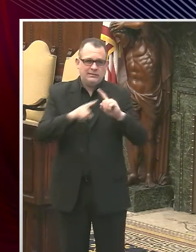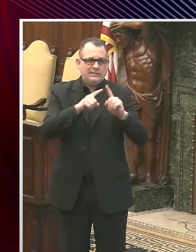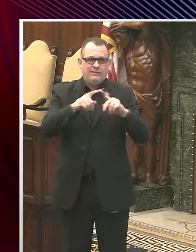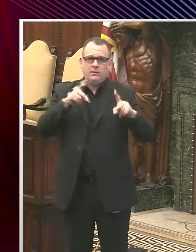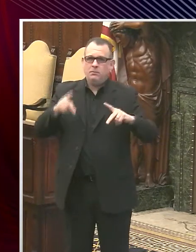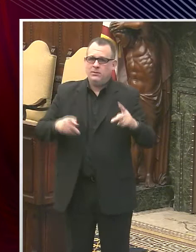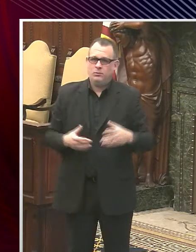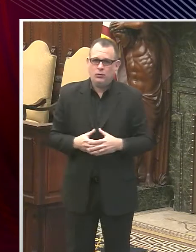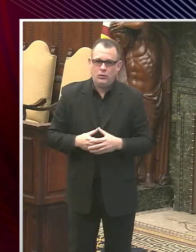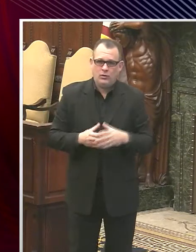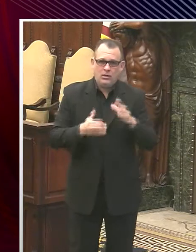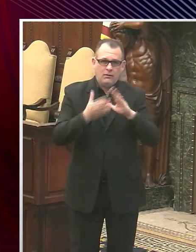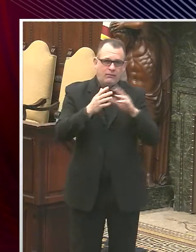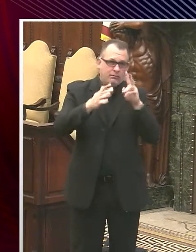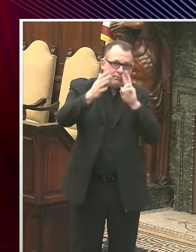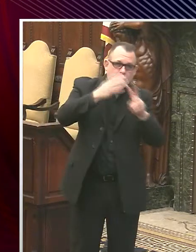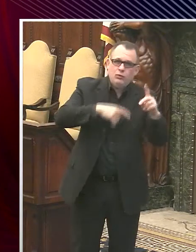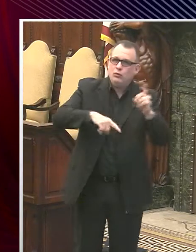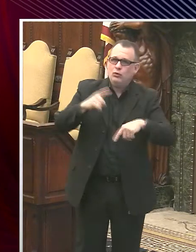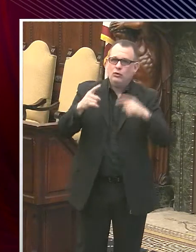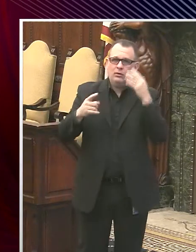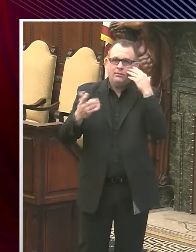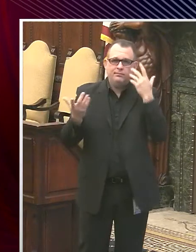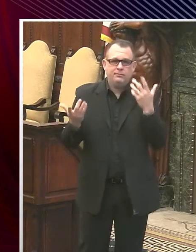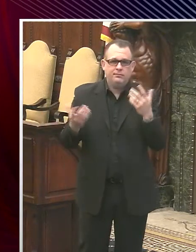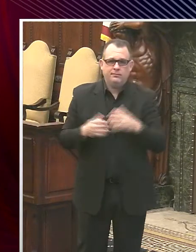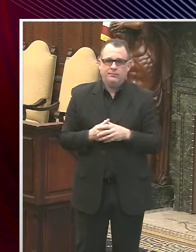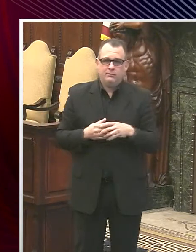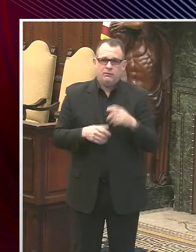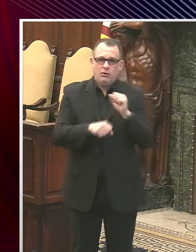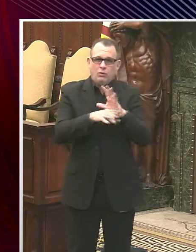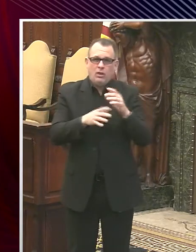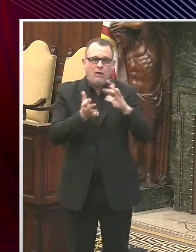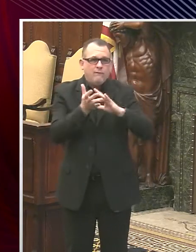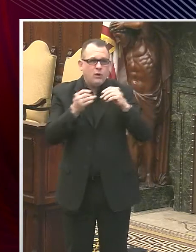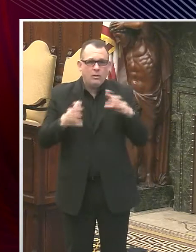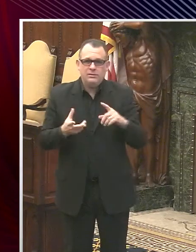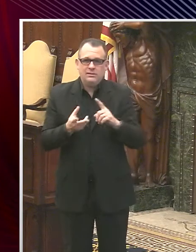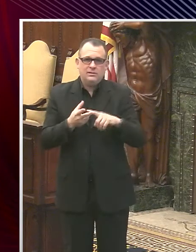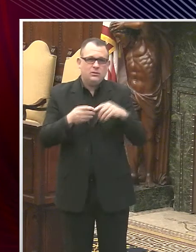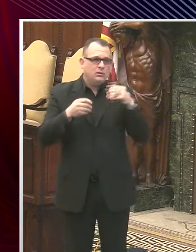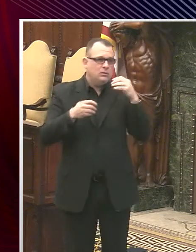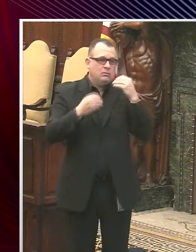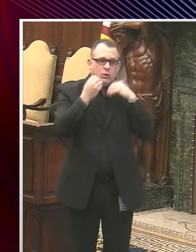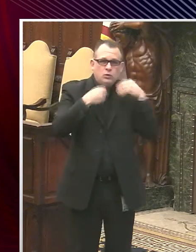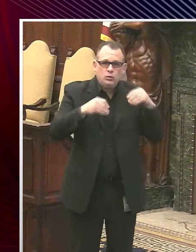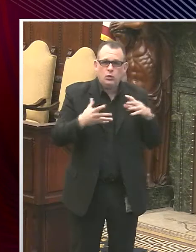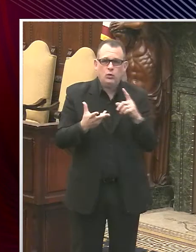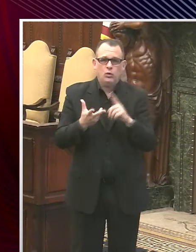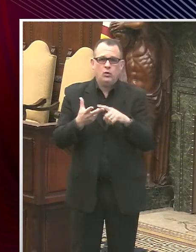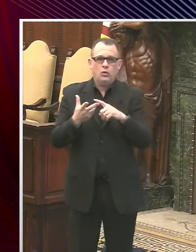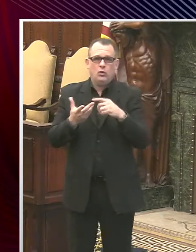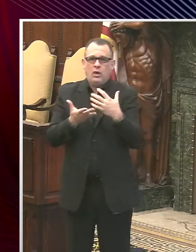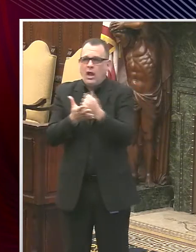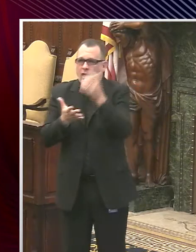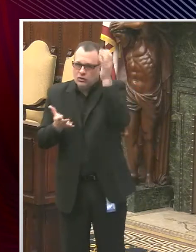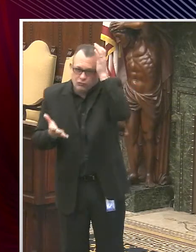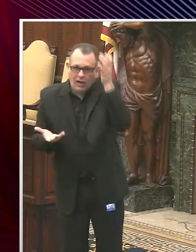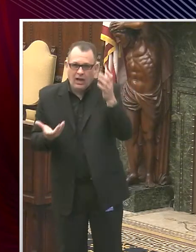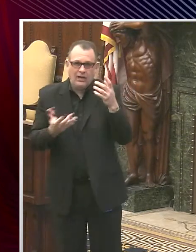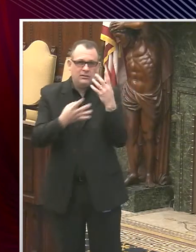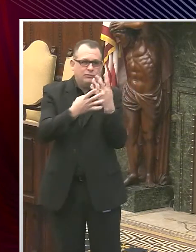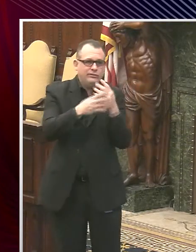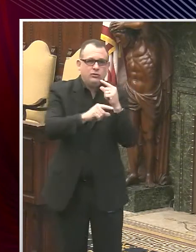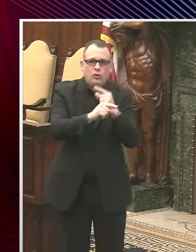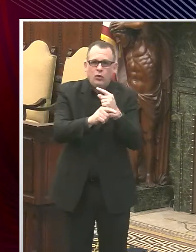great uncertainty. Other essential workers like our pharmacists, grocery clerks, sanitation workers, prison guards, and delivery